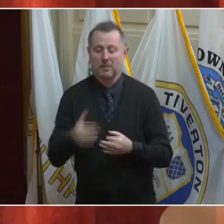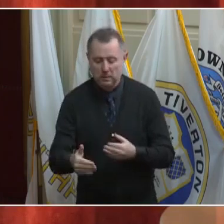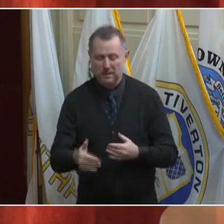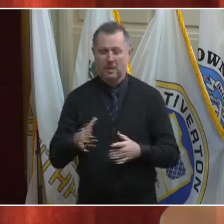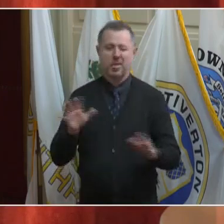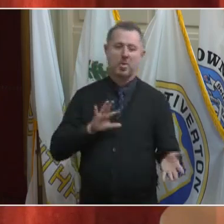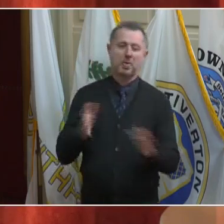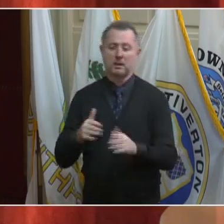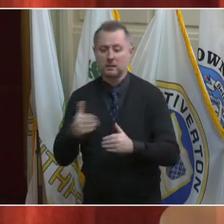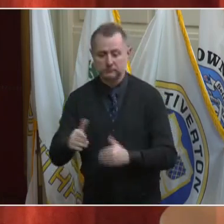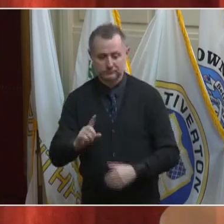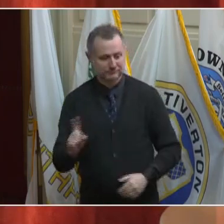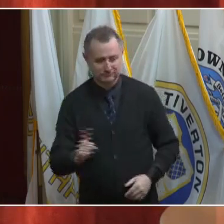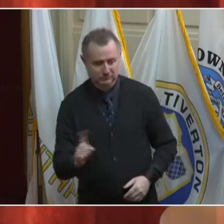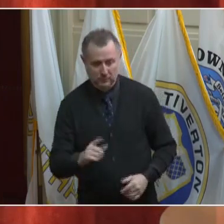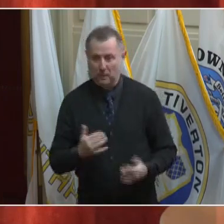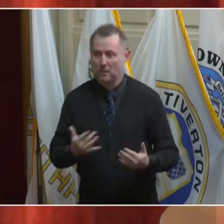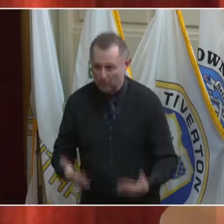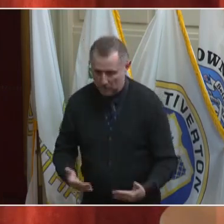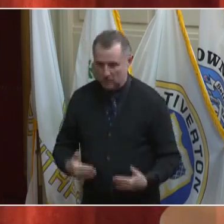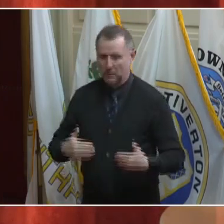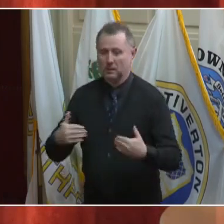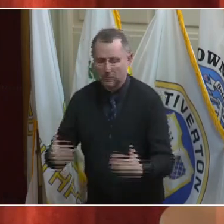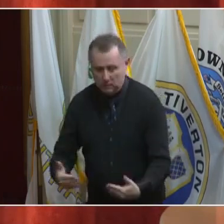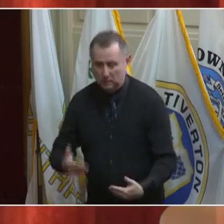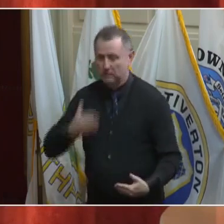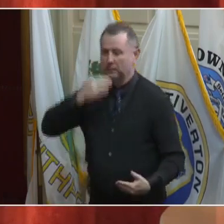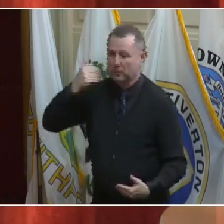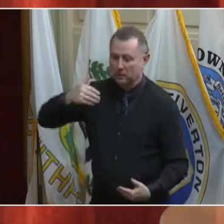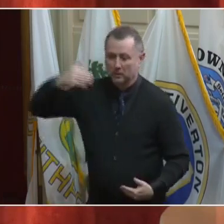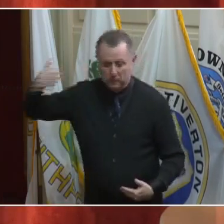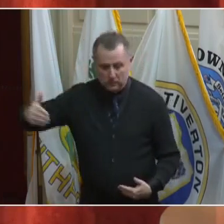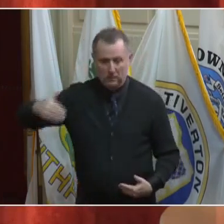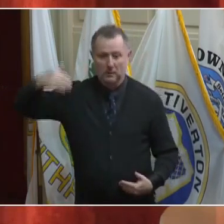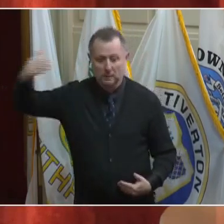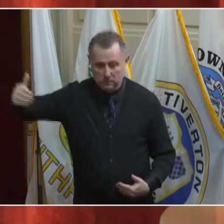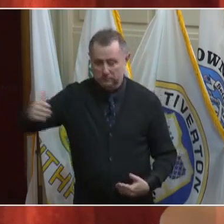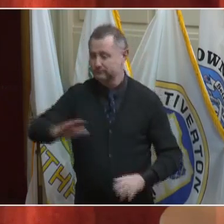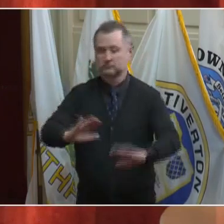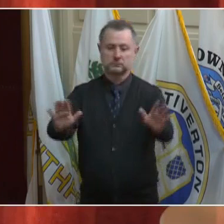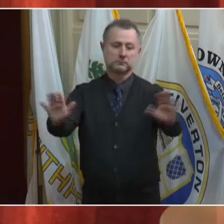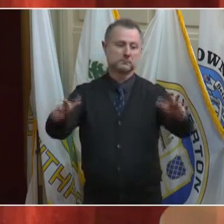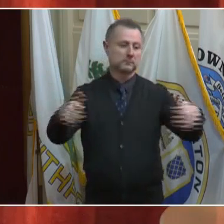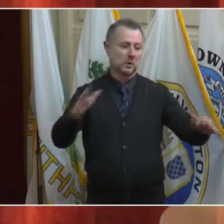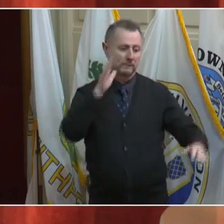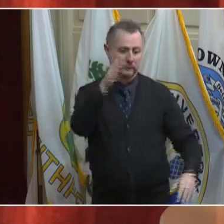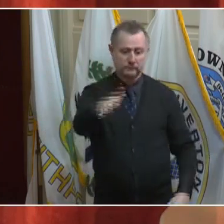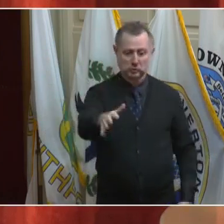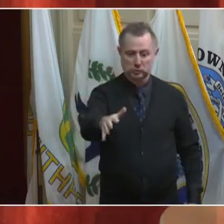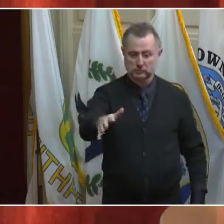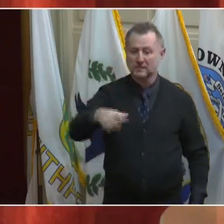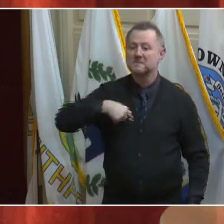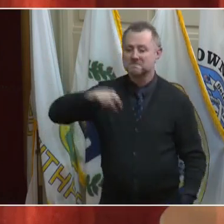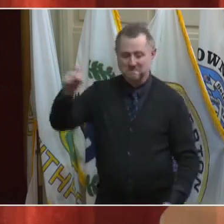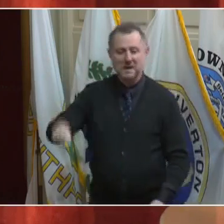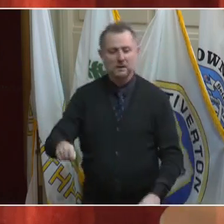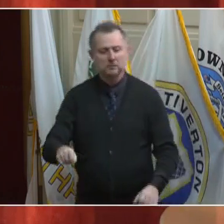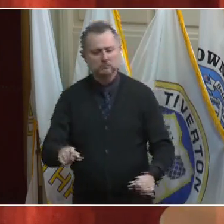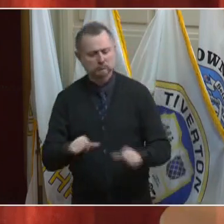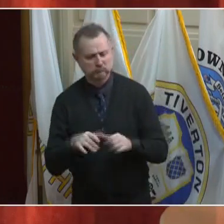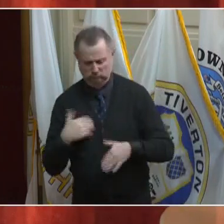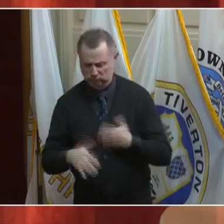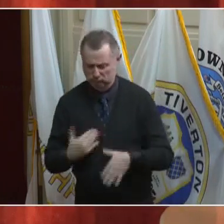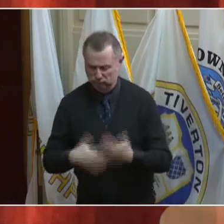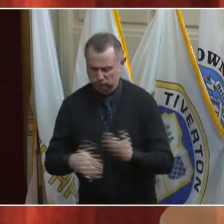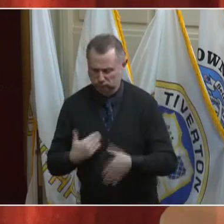Instead of waiting for what we think might be a better day in the future, we must stay the course,